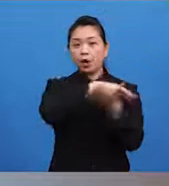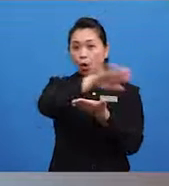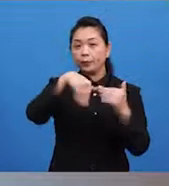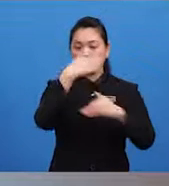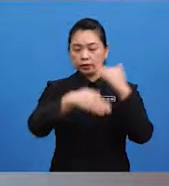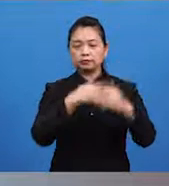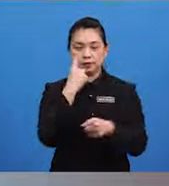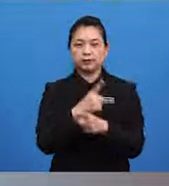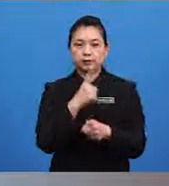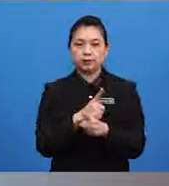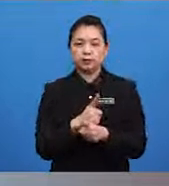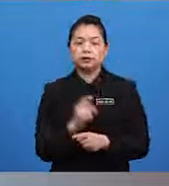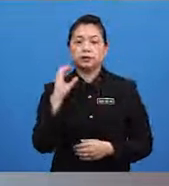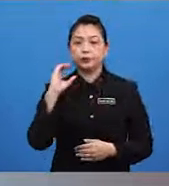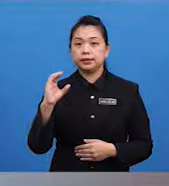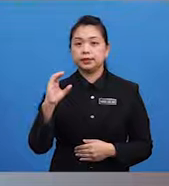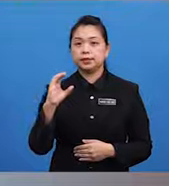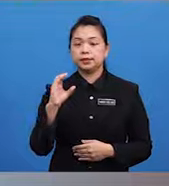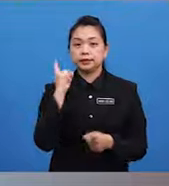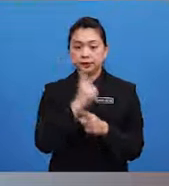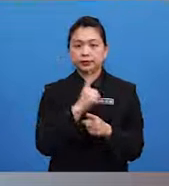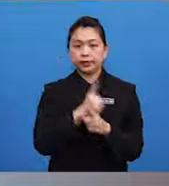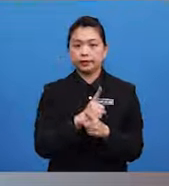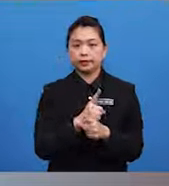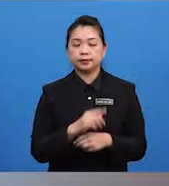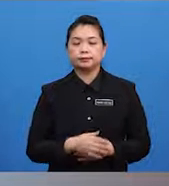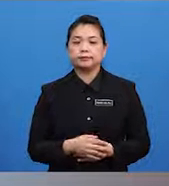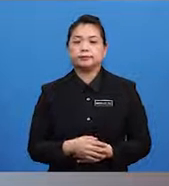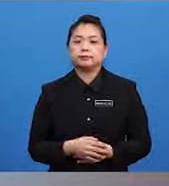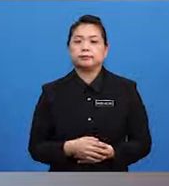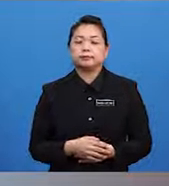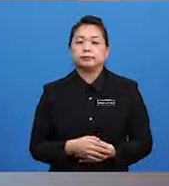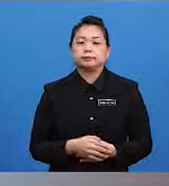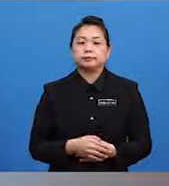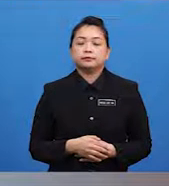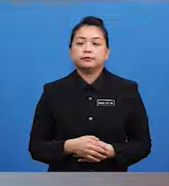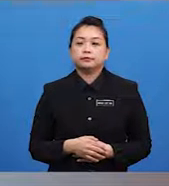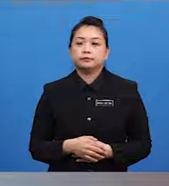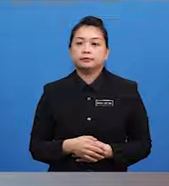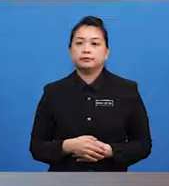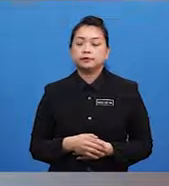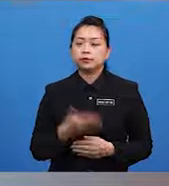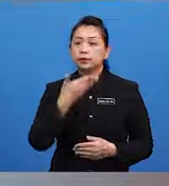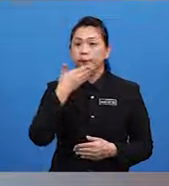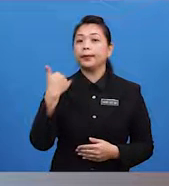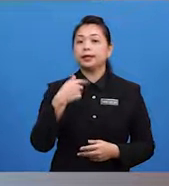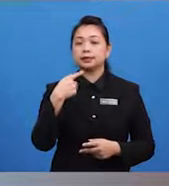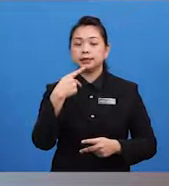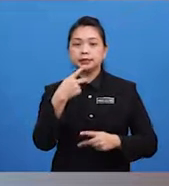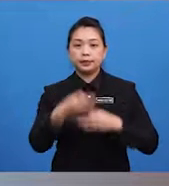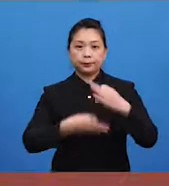correct. Option C, taint, would therefore best replace the word